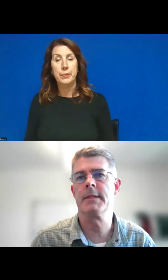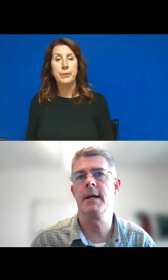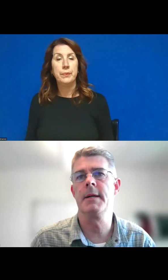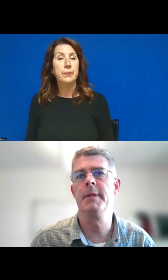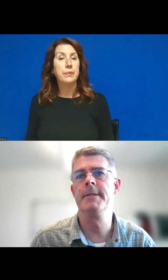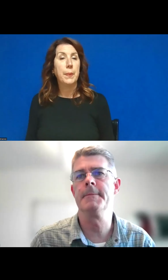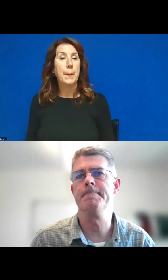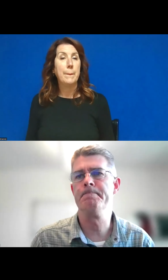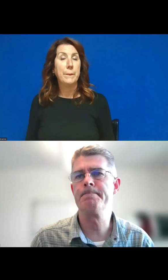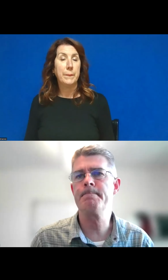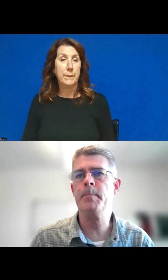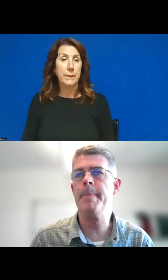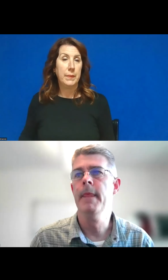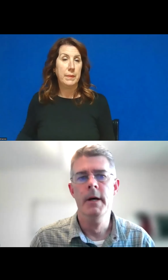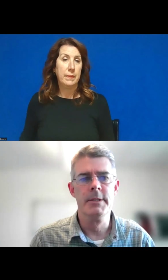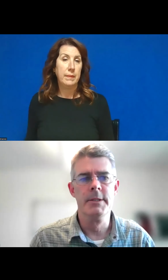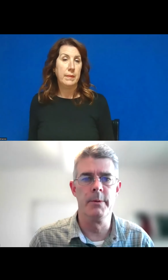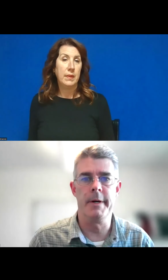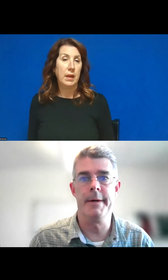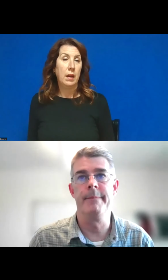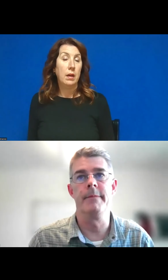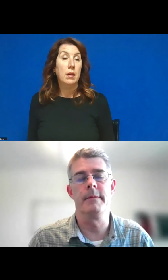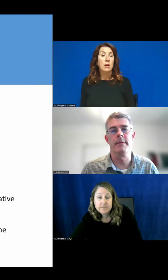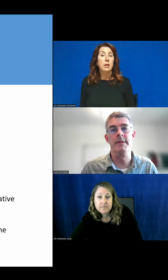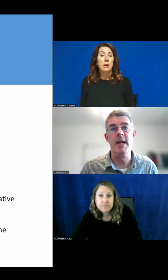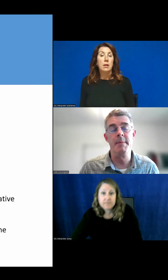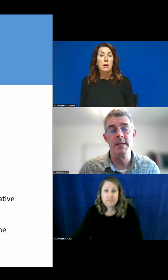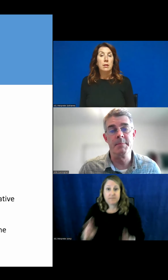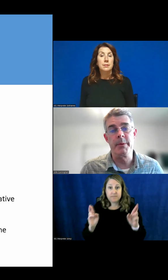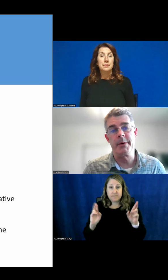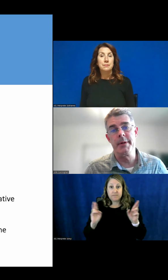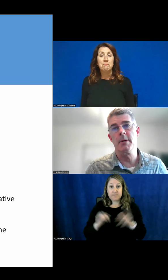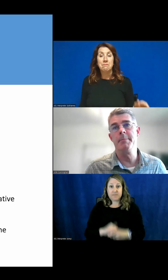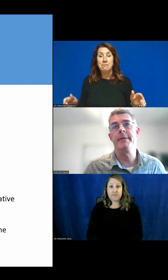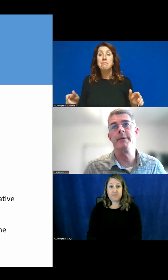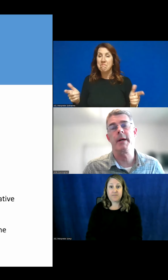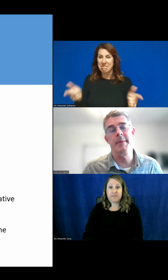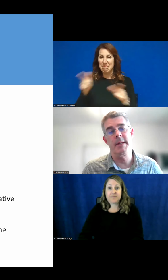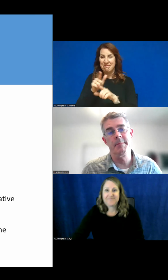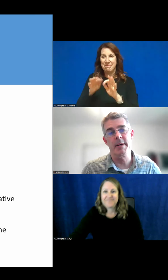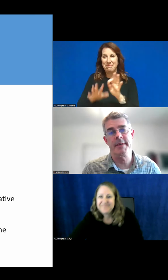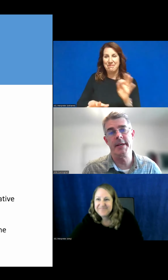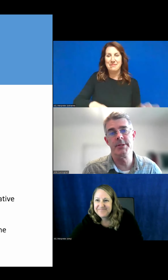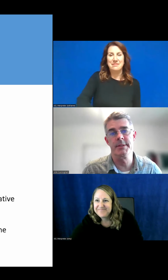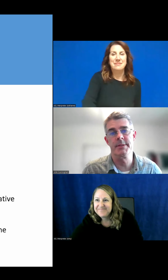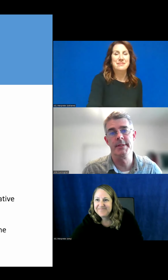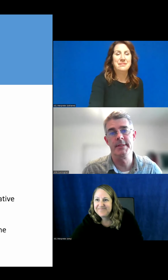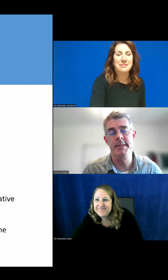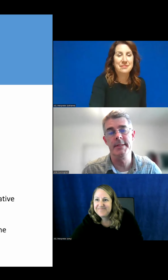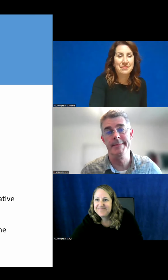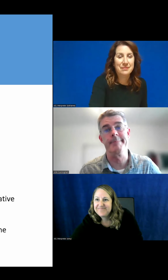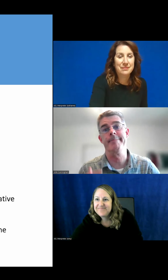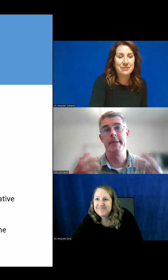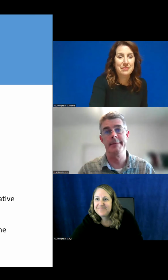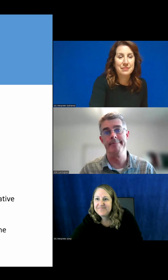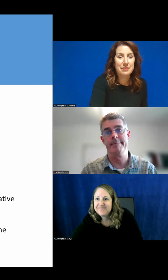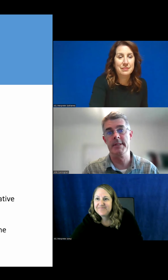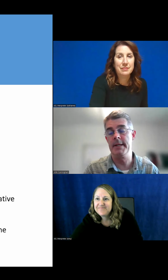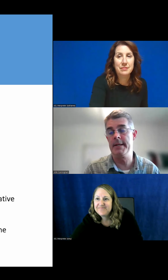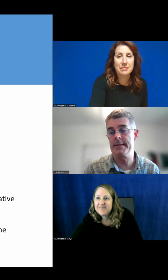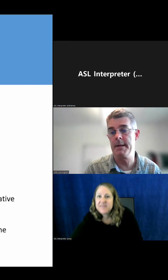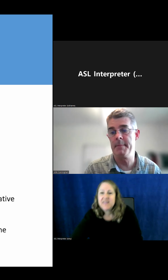the next slide, please. So Debbie spoke earlier about the recommended modifications to